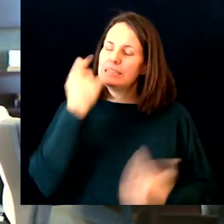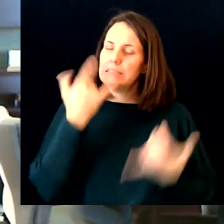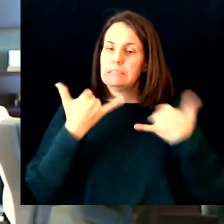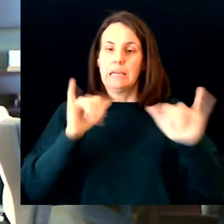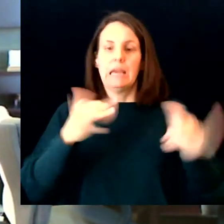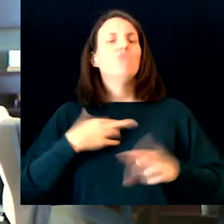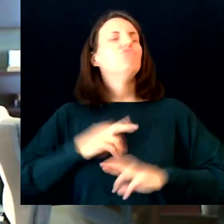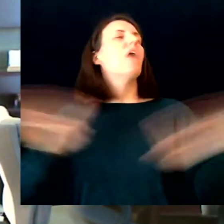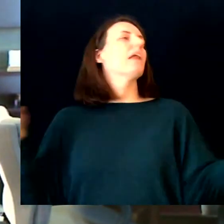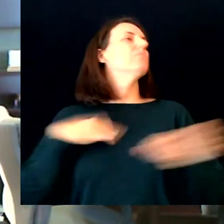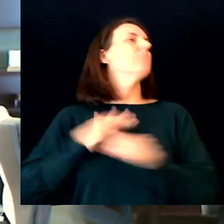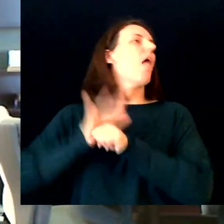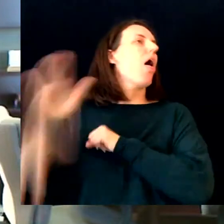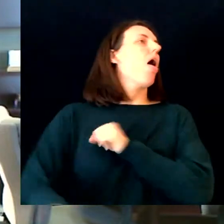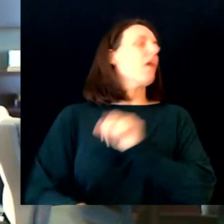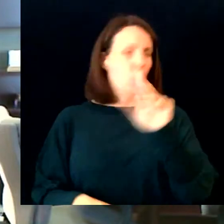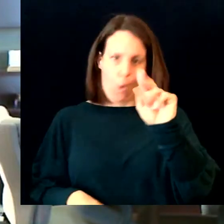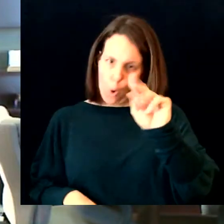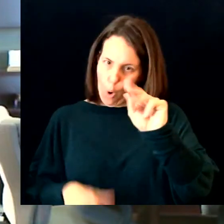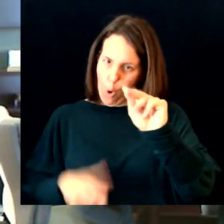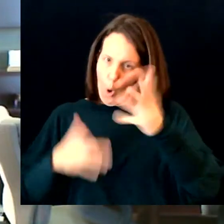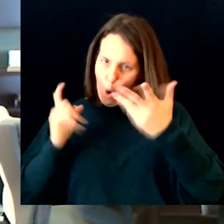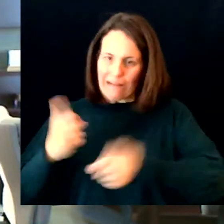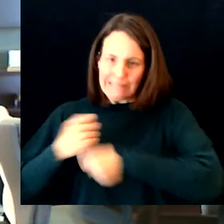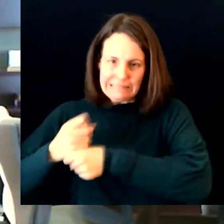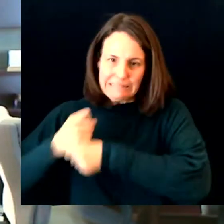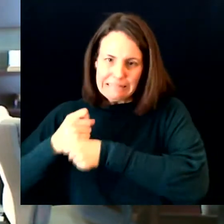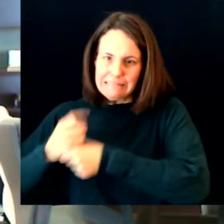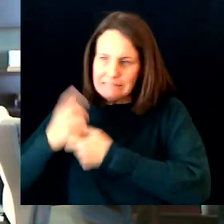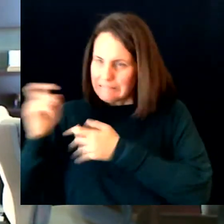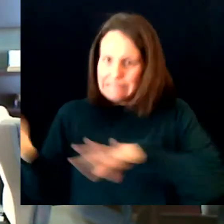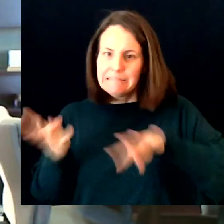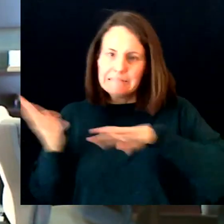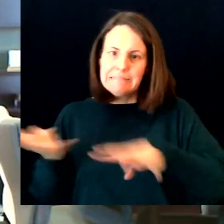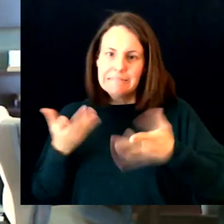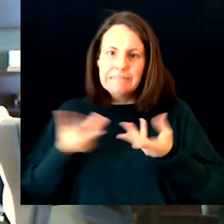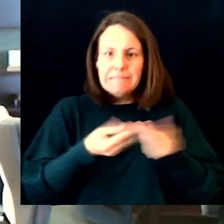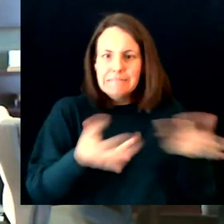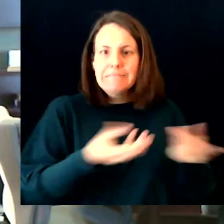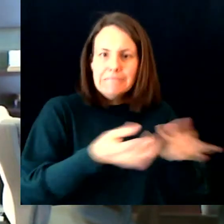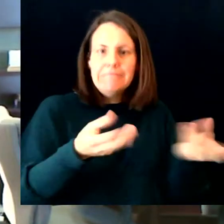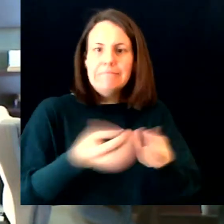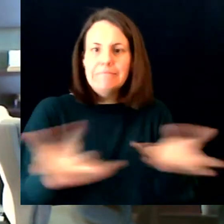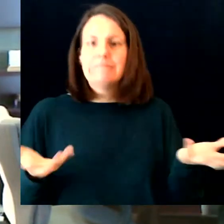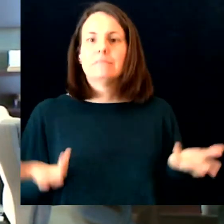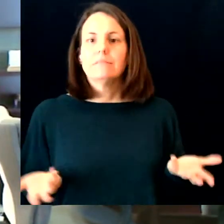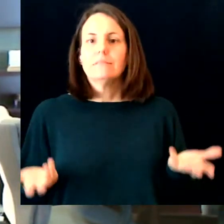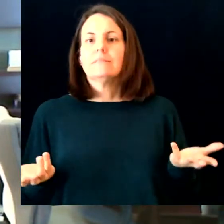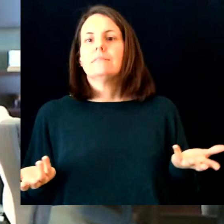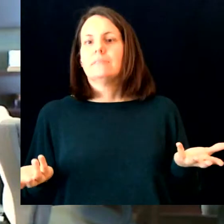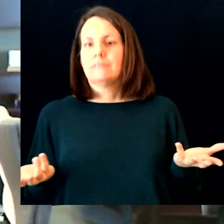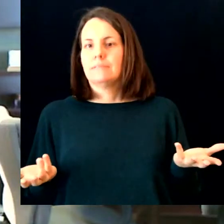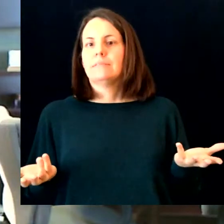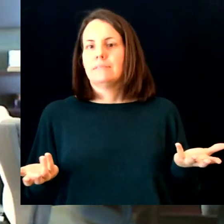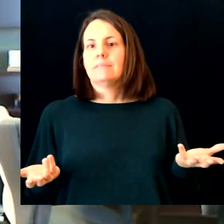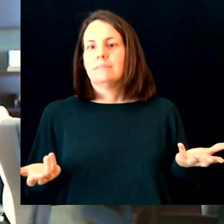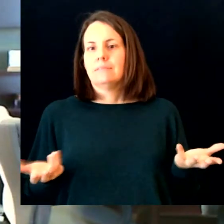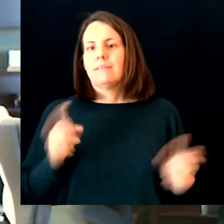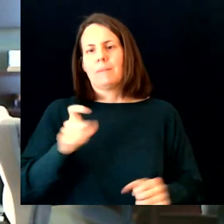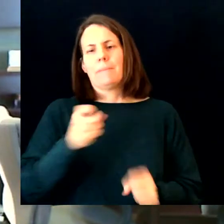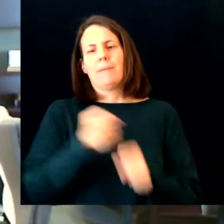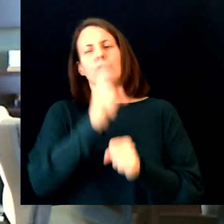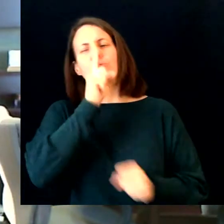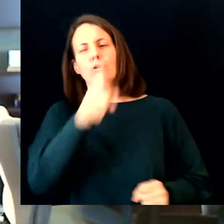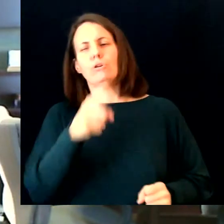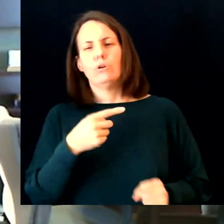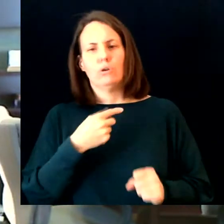masks to organizations and to settings where there may be difficulty sourcing those masks otherwise. The efforts that